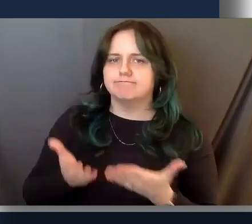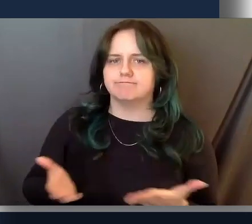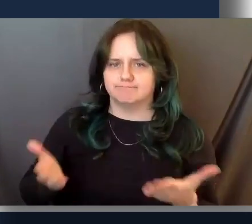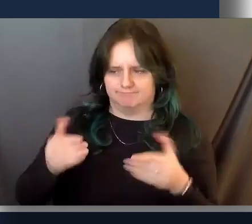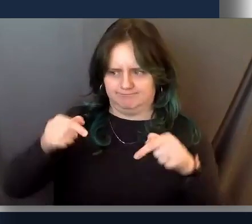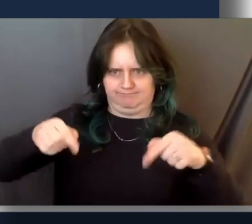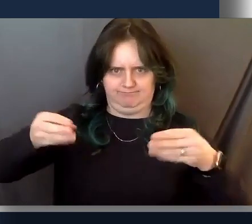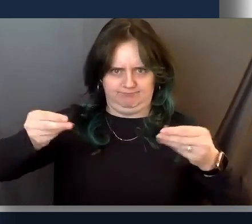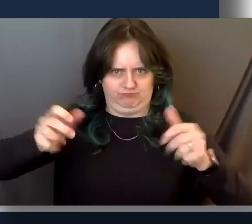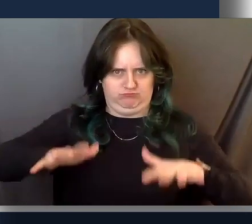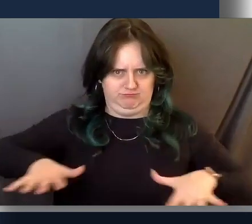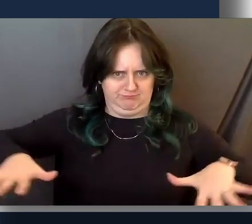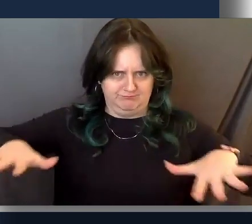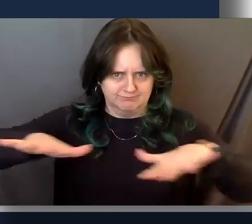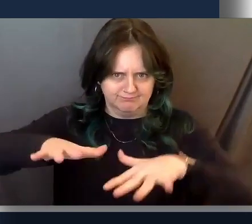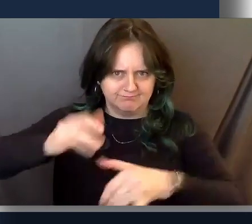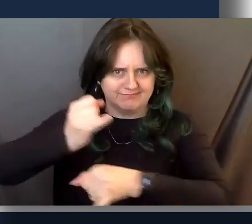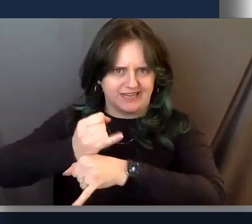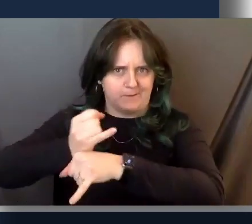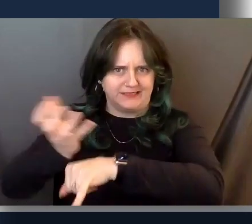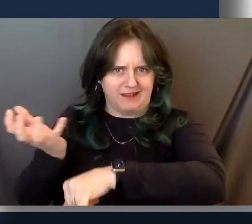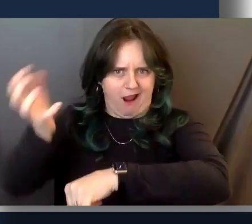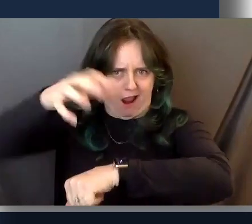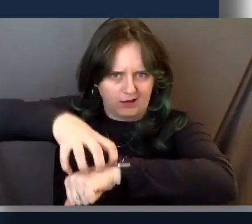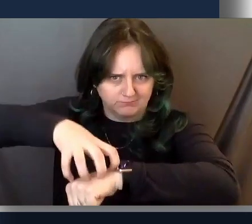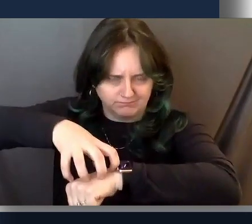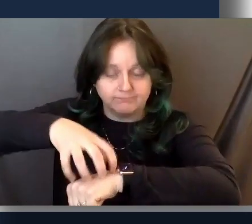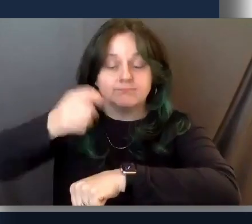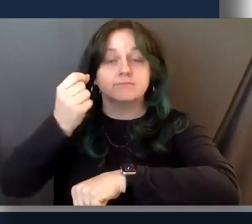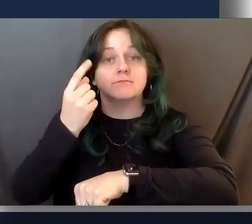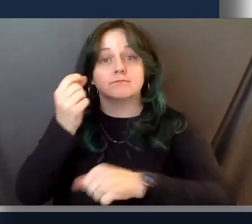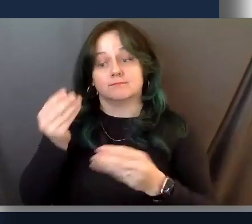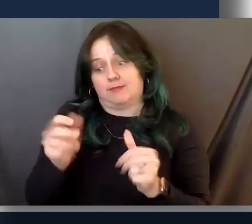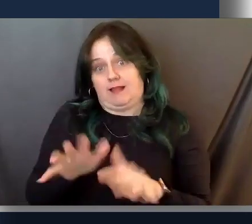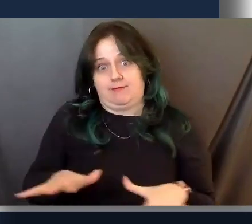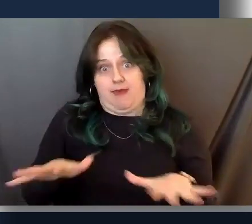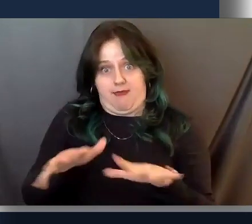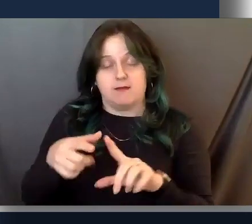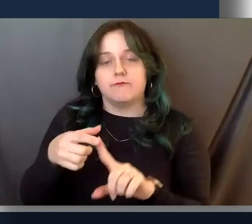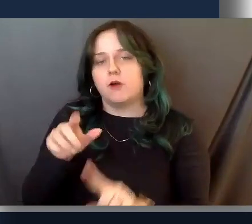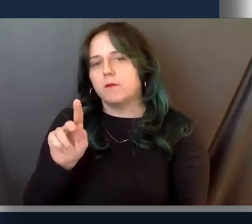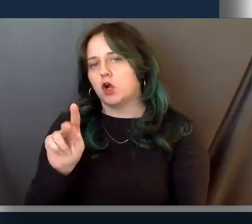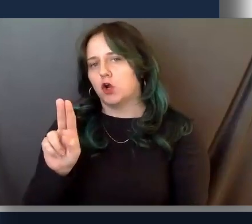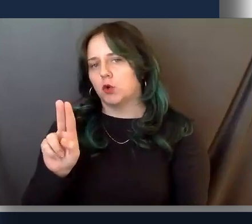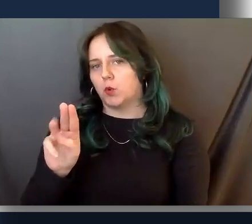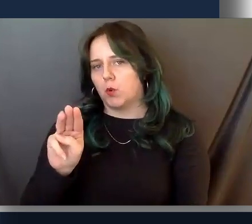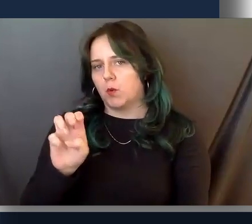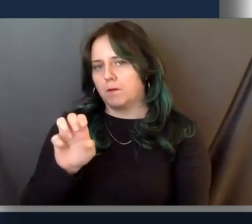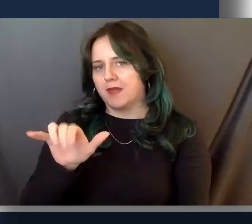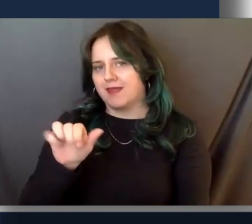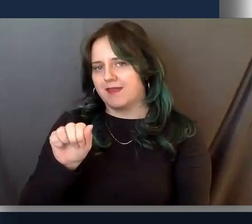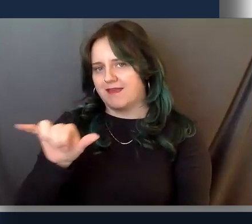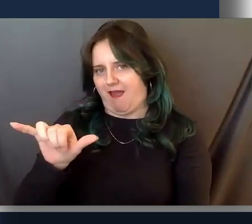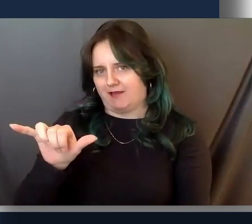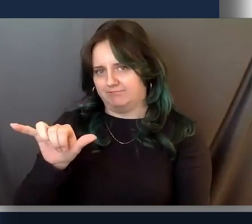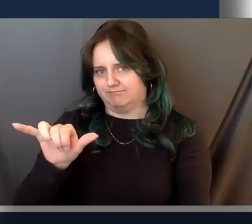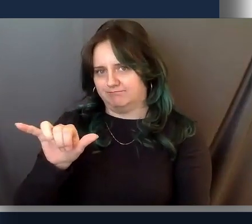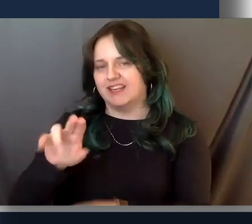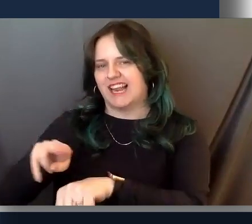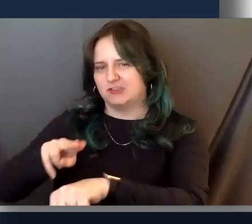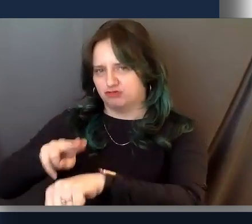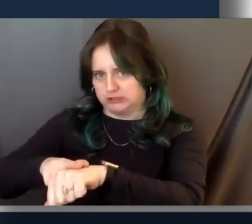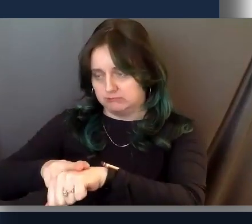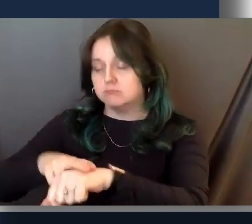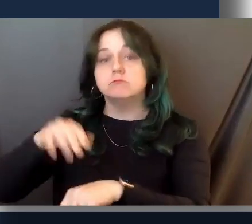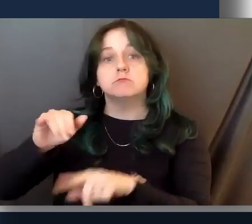located. The university was built on the territory of the Kumeyaay Nation. Today, the Kumeyaay people continue to maintain